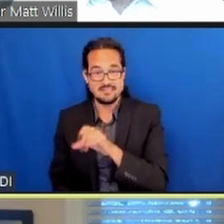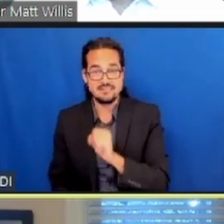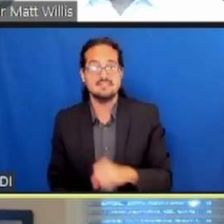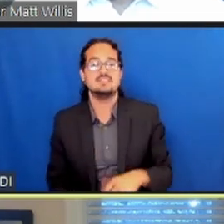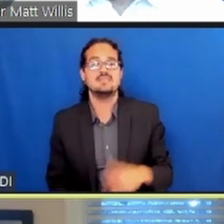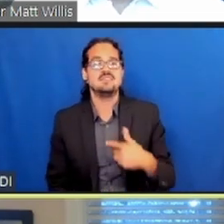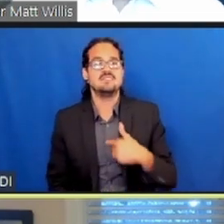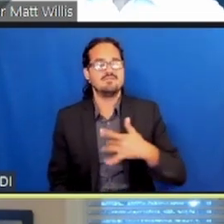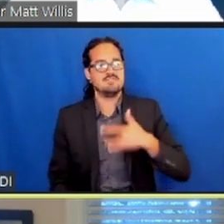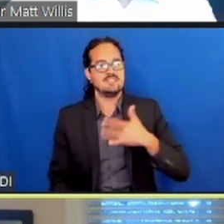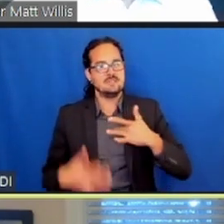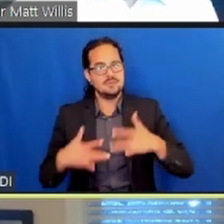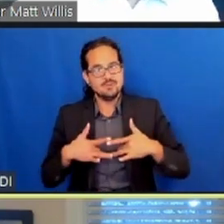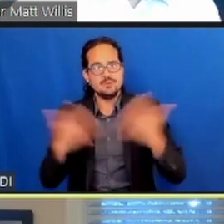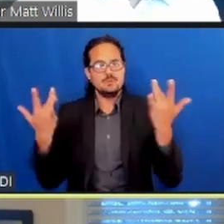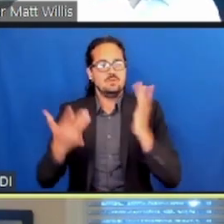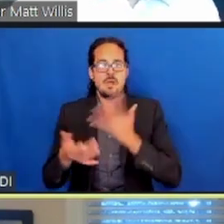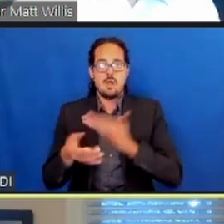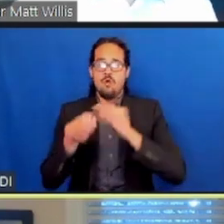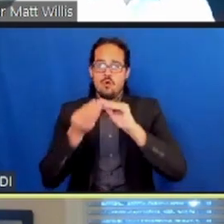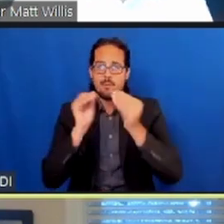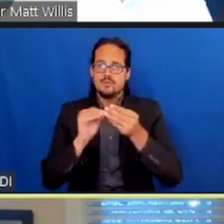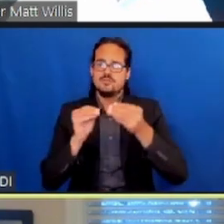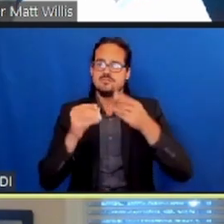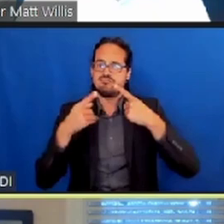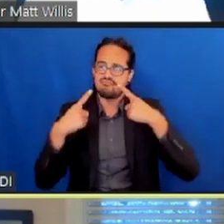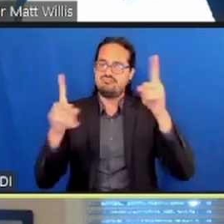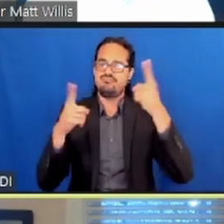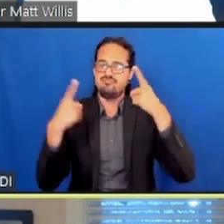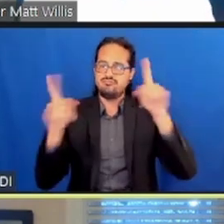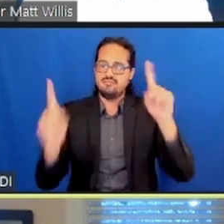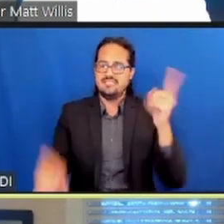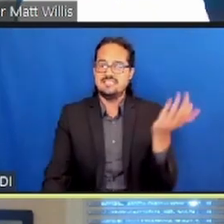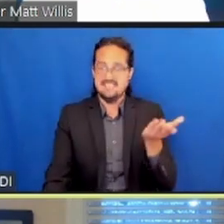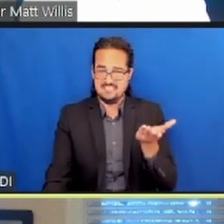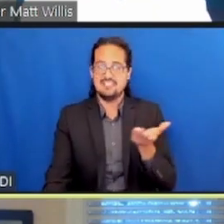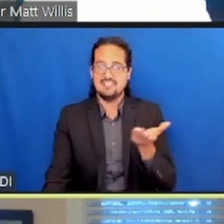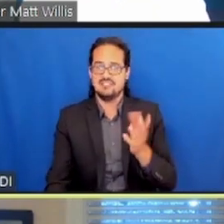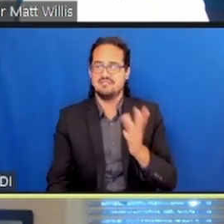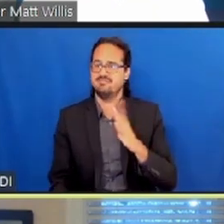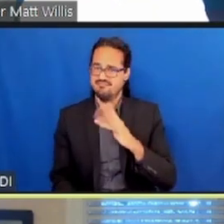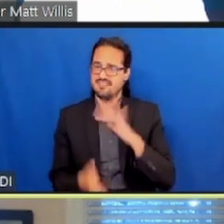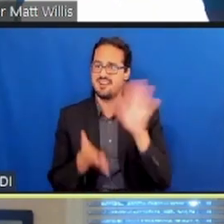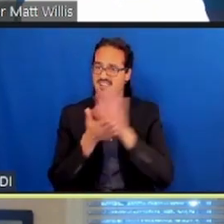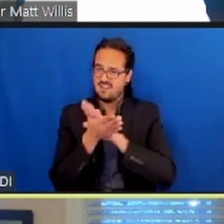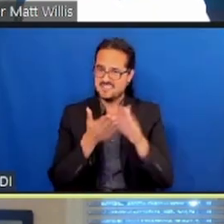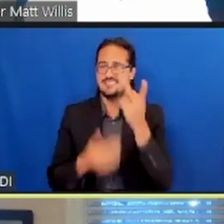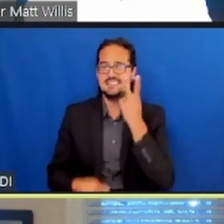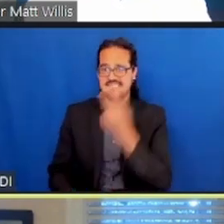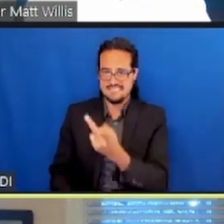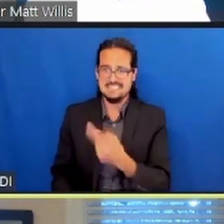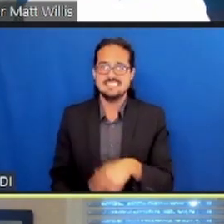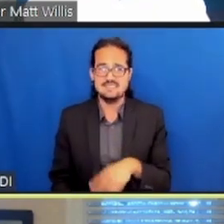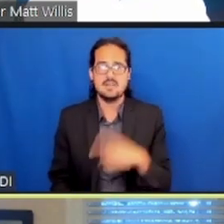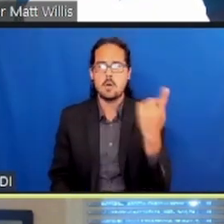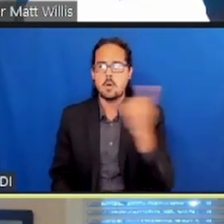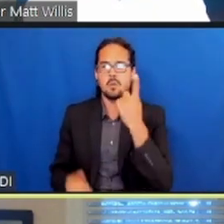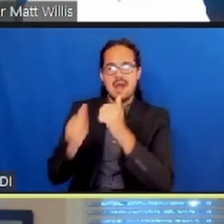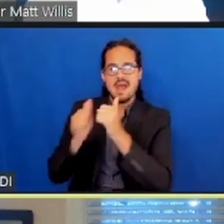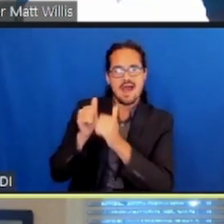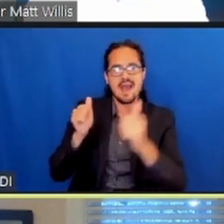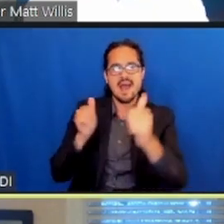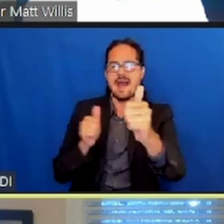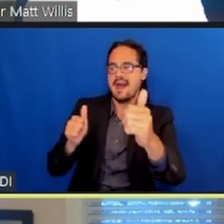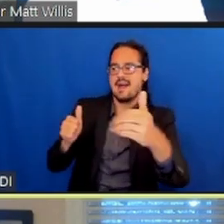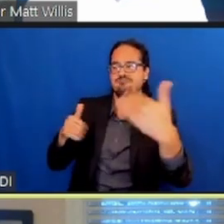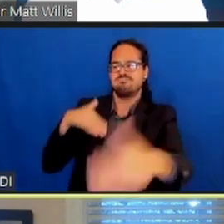and keeping case rates low and vaccinating and always keeping ahead of the COVID curve as best as we can. But